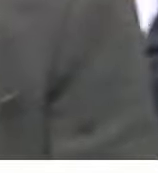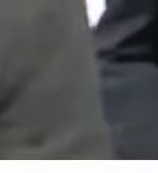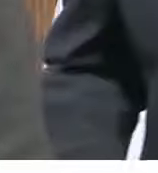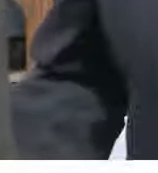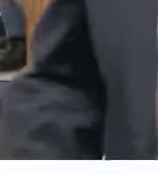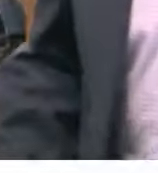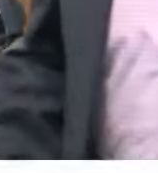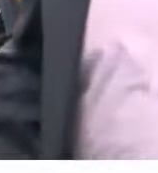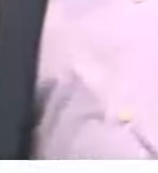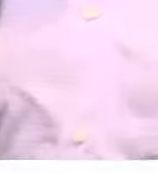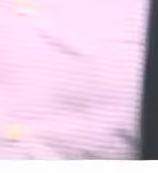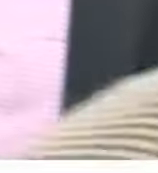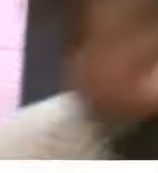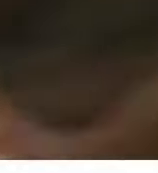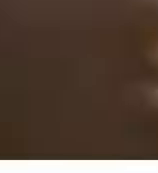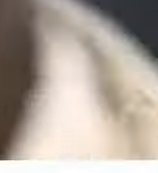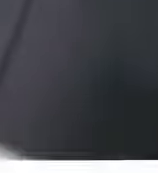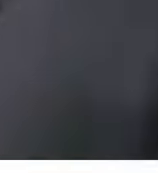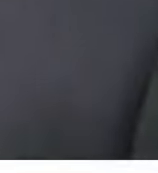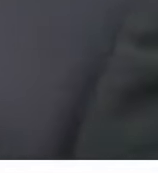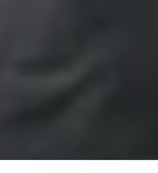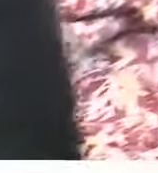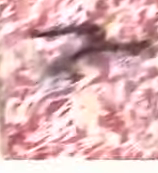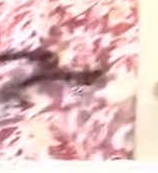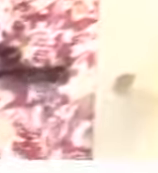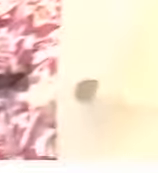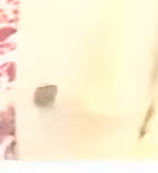We are immediately transiting to the